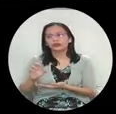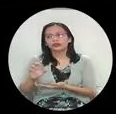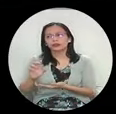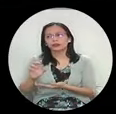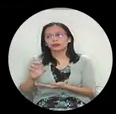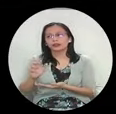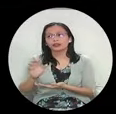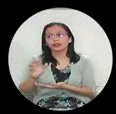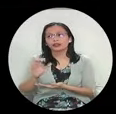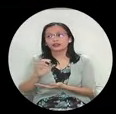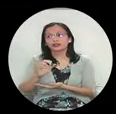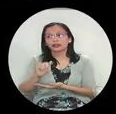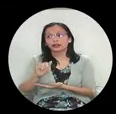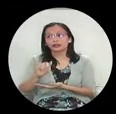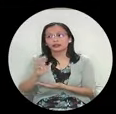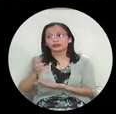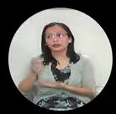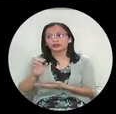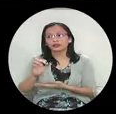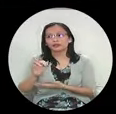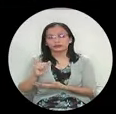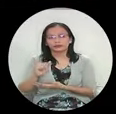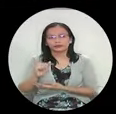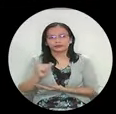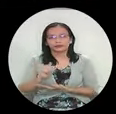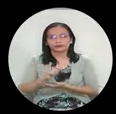need as the message goes on.